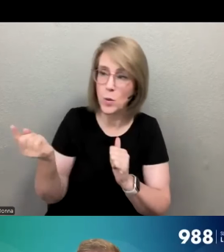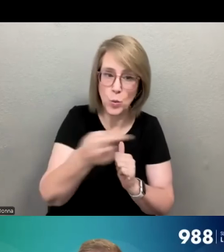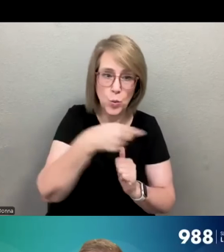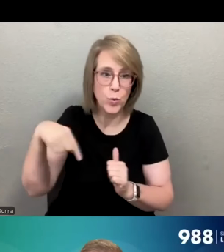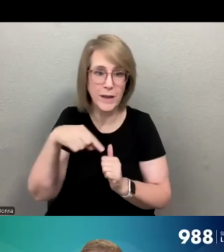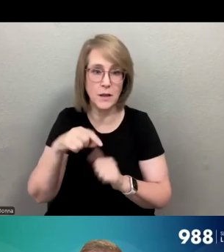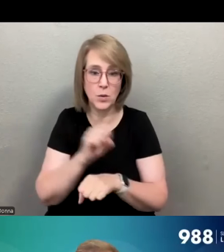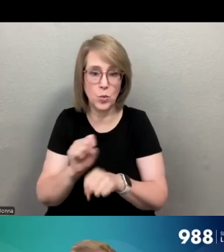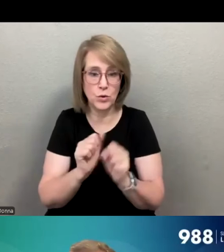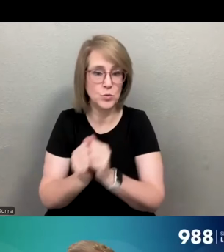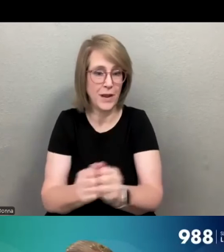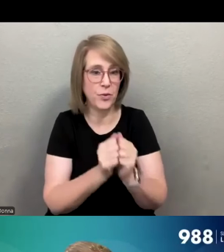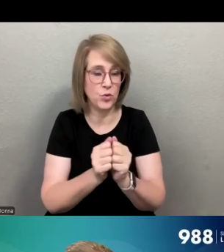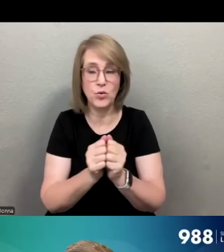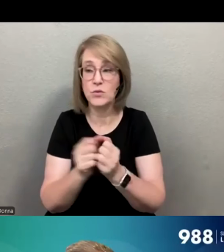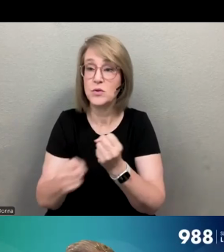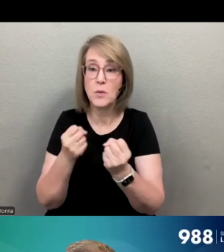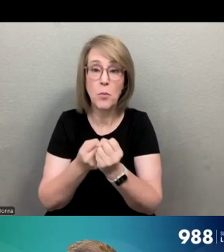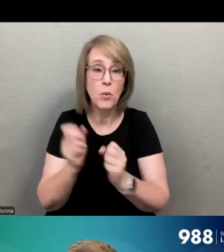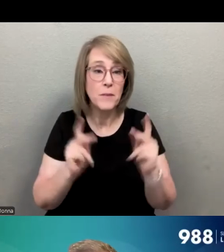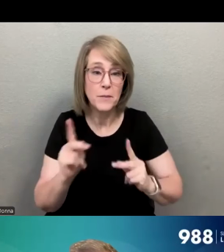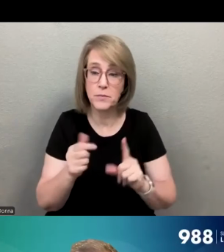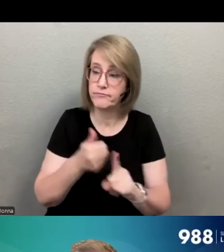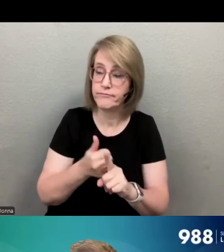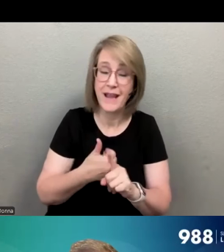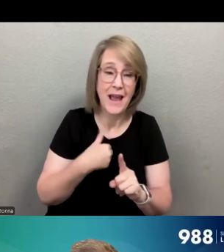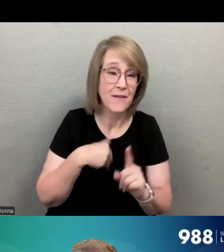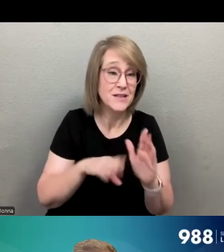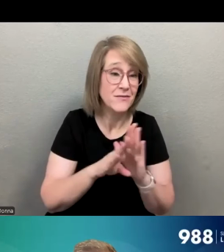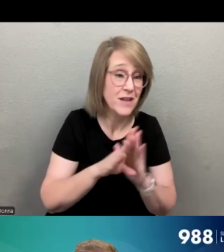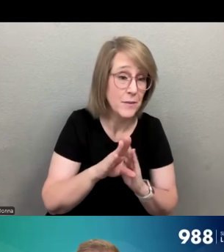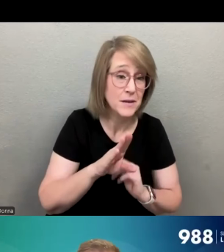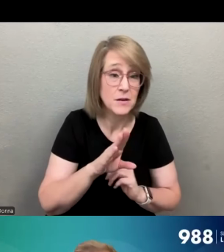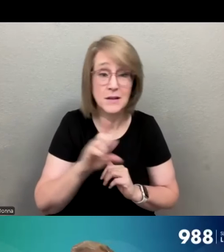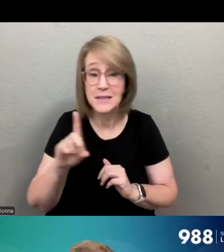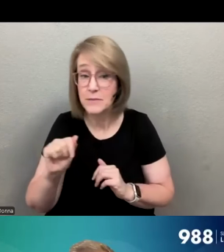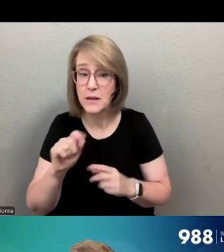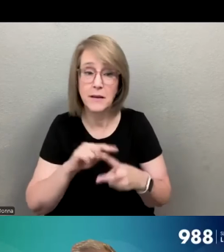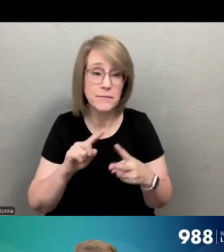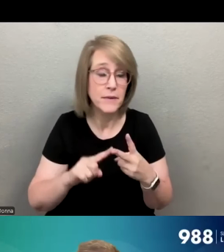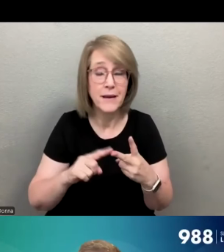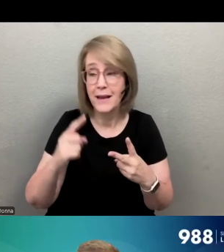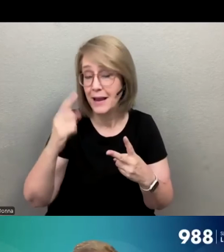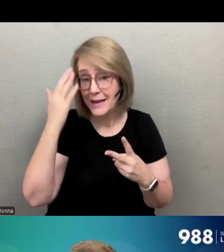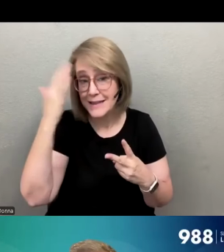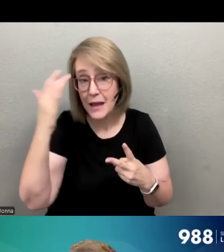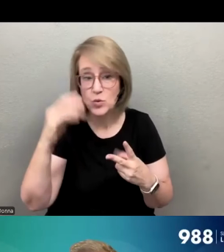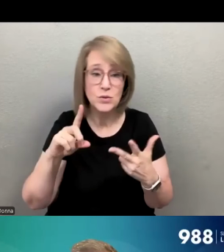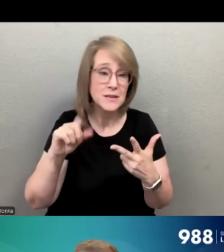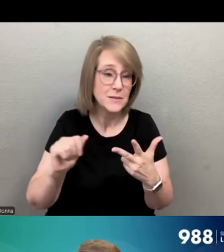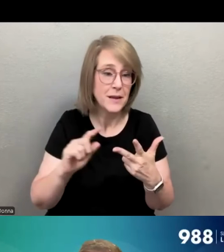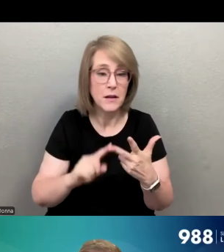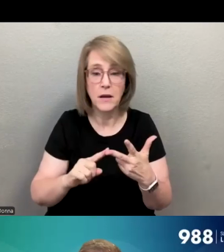to support people with intellectual developmental disabilities, brain injury, and mental health and substance use